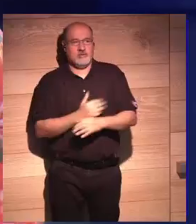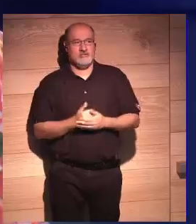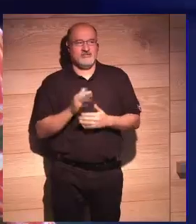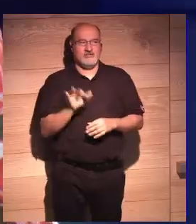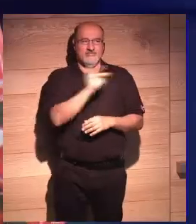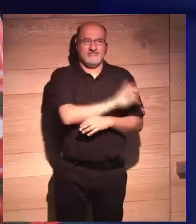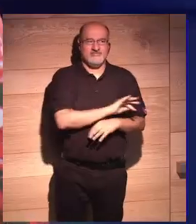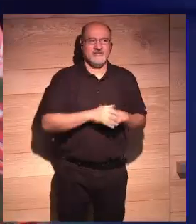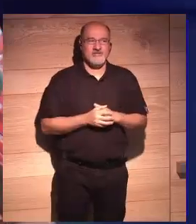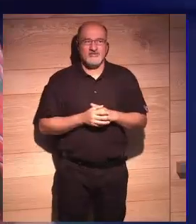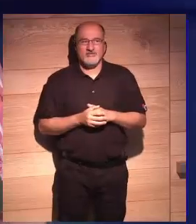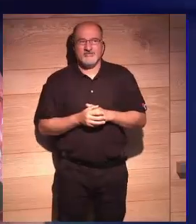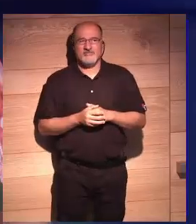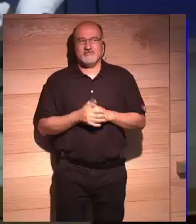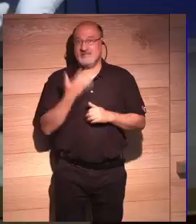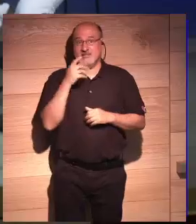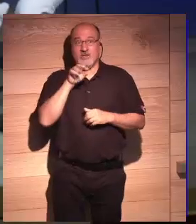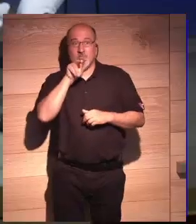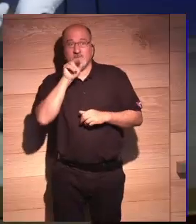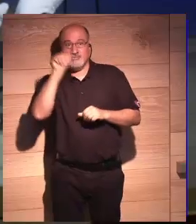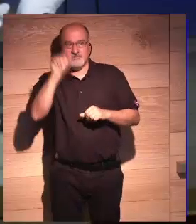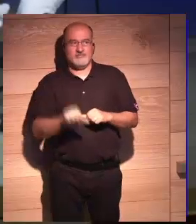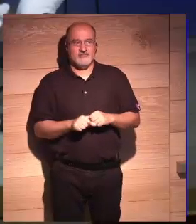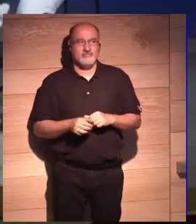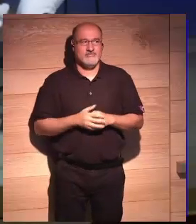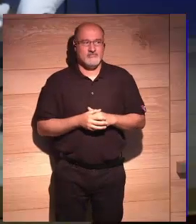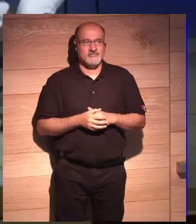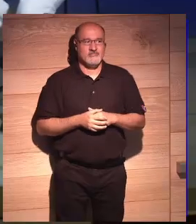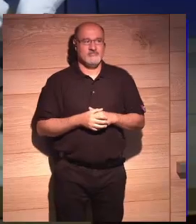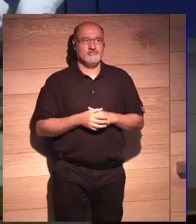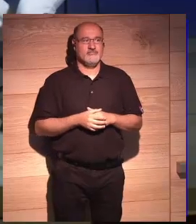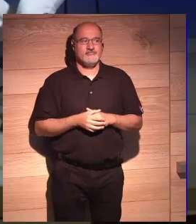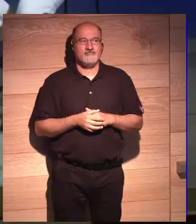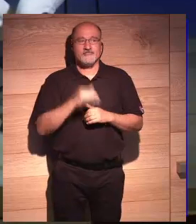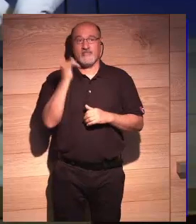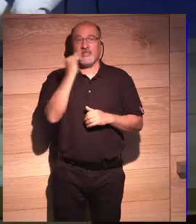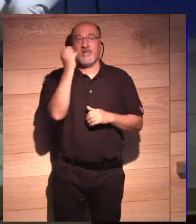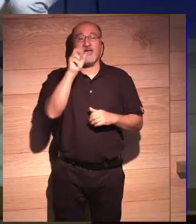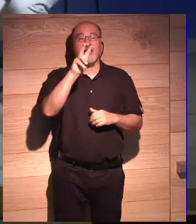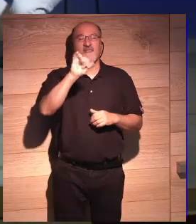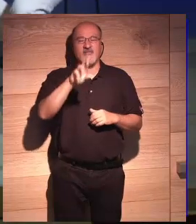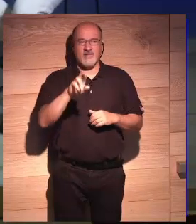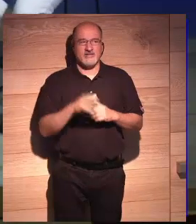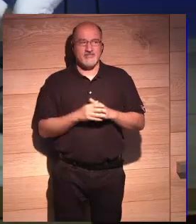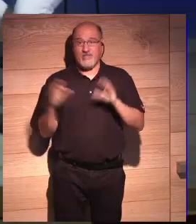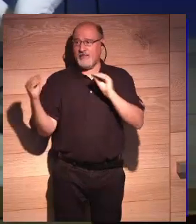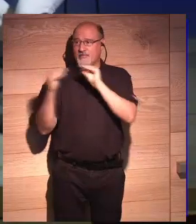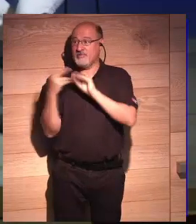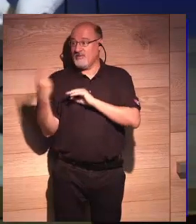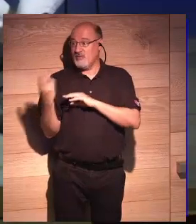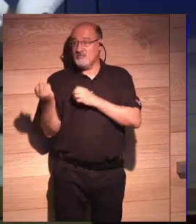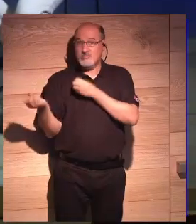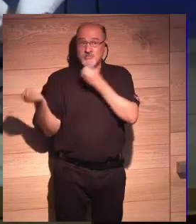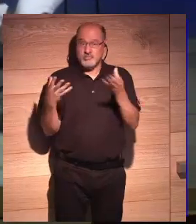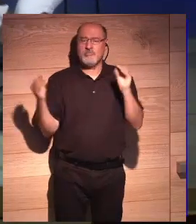love entertainment, and this is excellent to develop this environment. But I'm going to shut up because I'm taking too much time. Javier, do you want to add something to